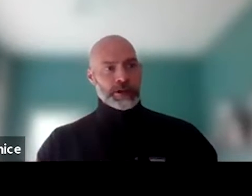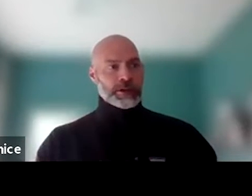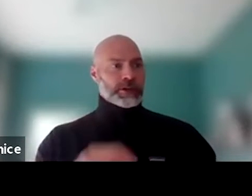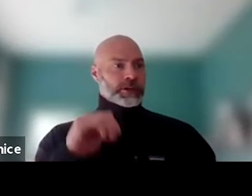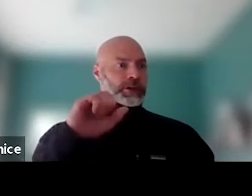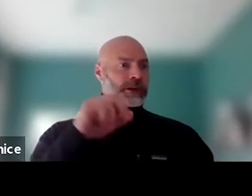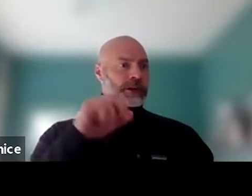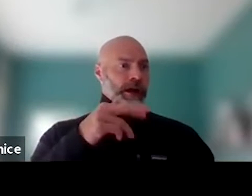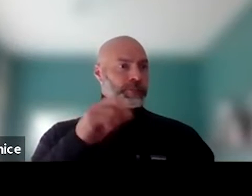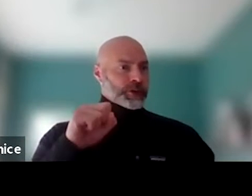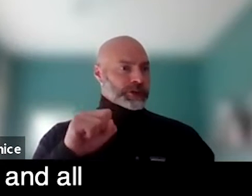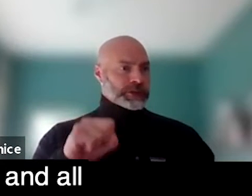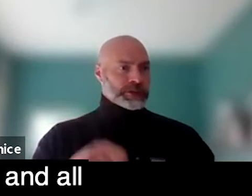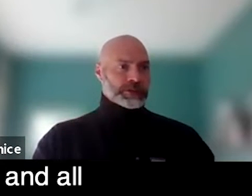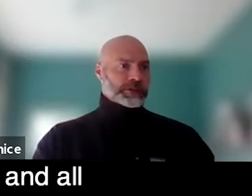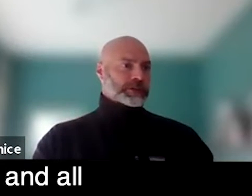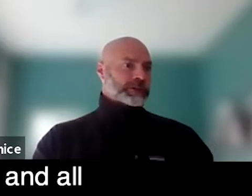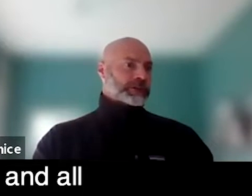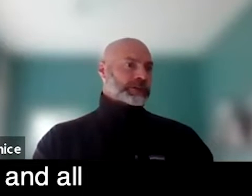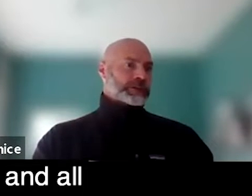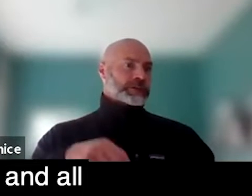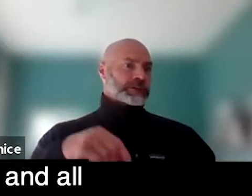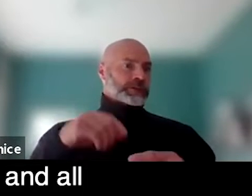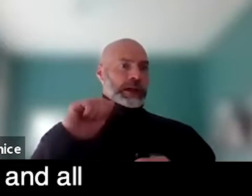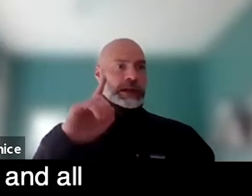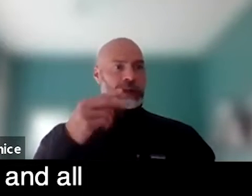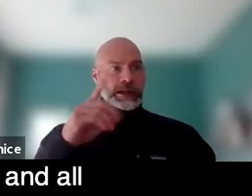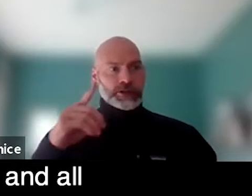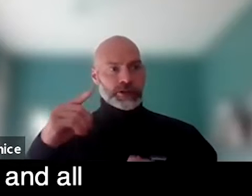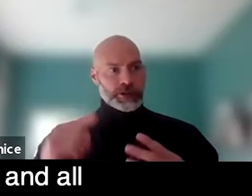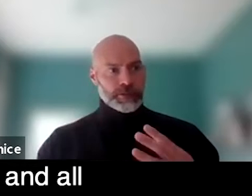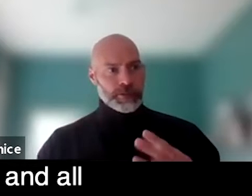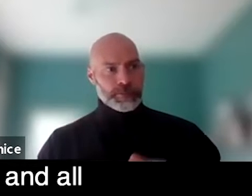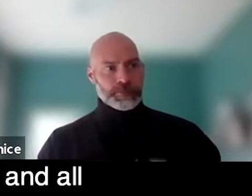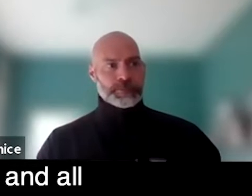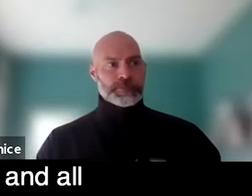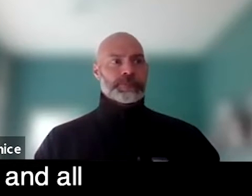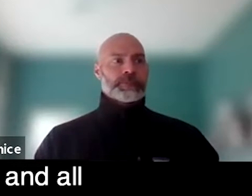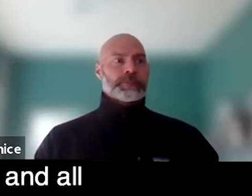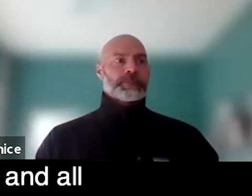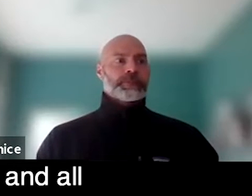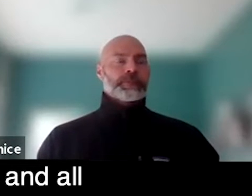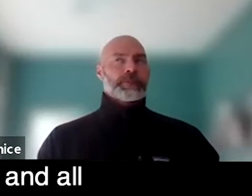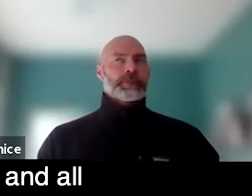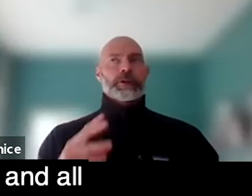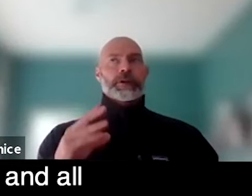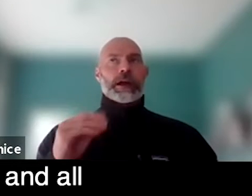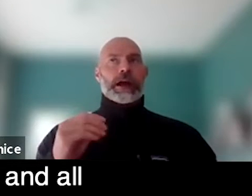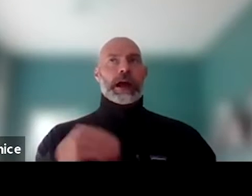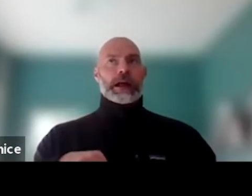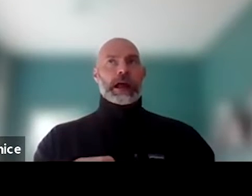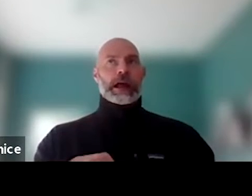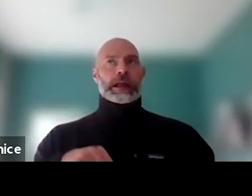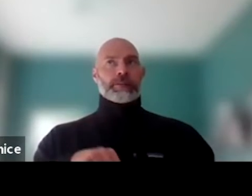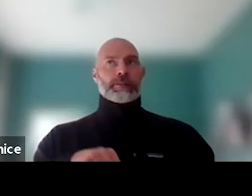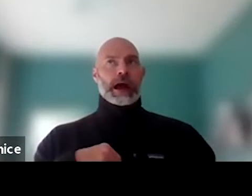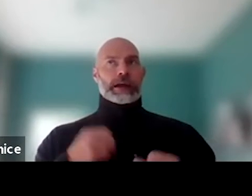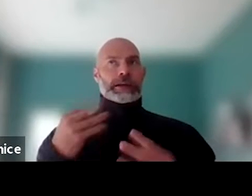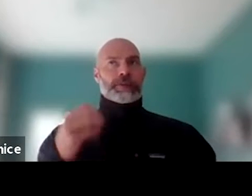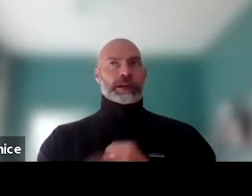depression, etc., breast cancer, any and all of the above, ADHD, right?